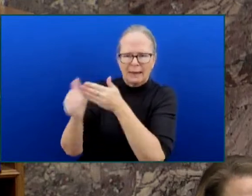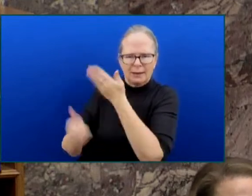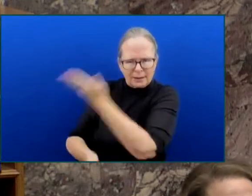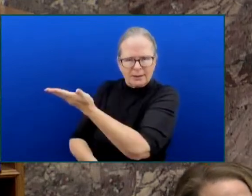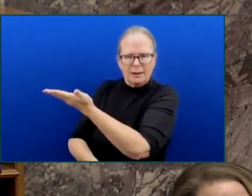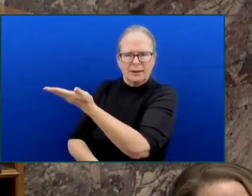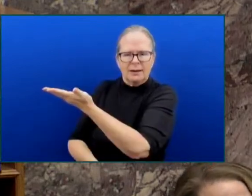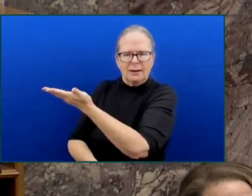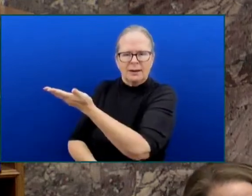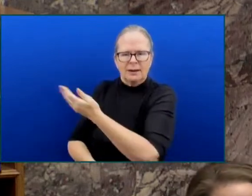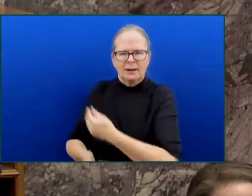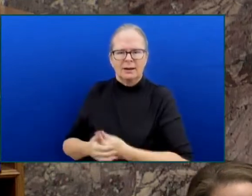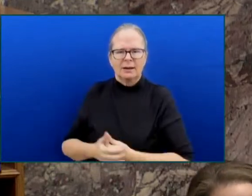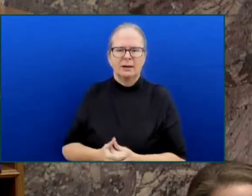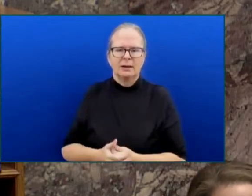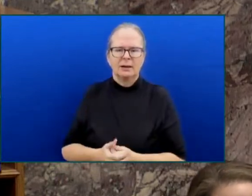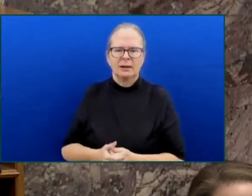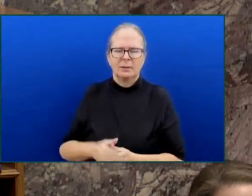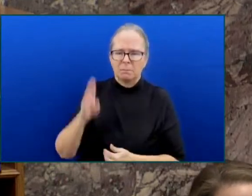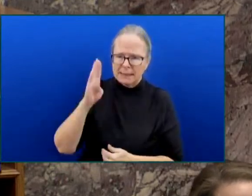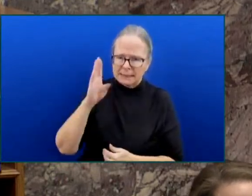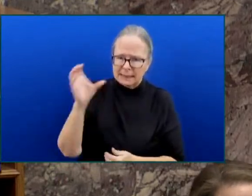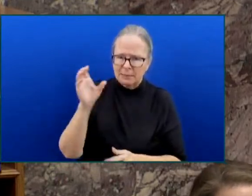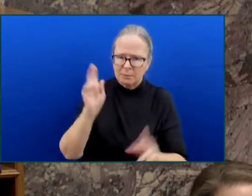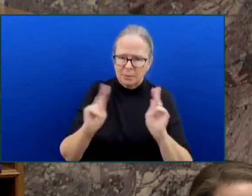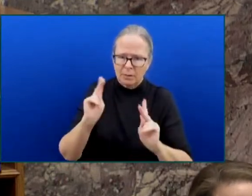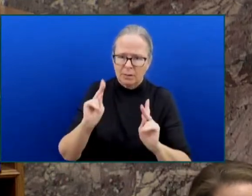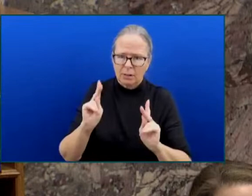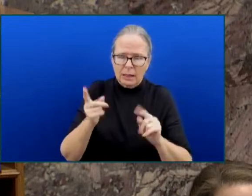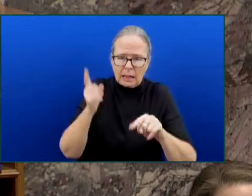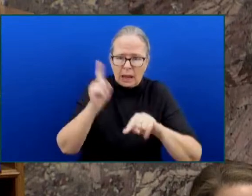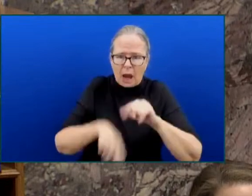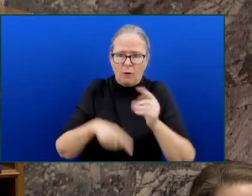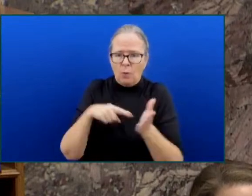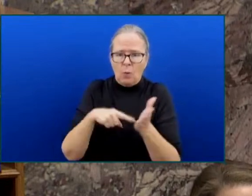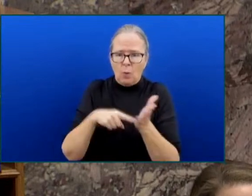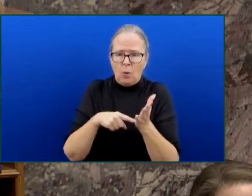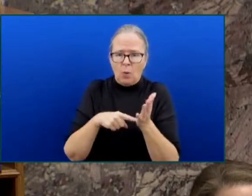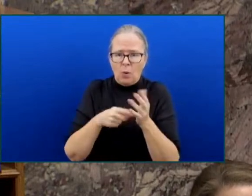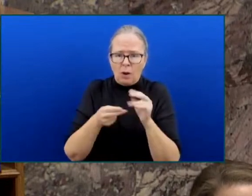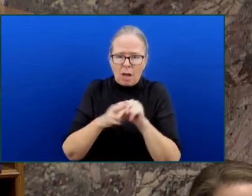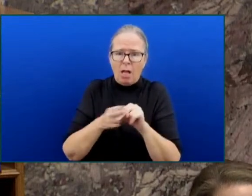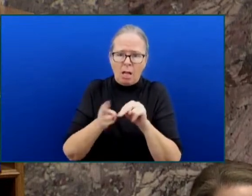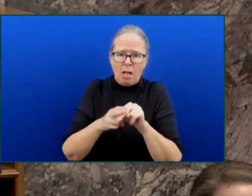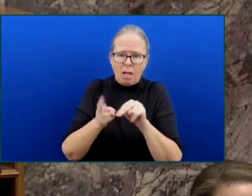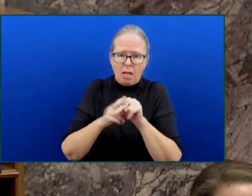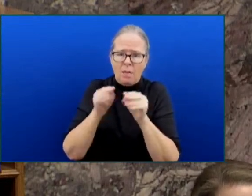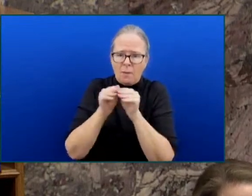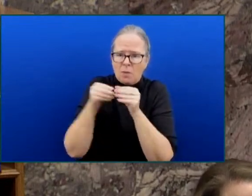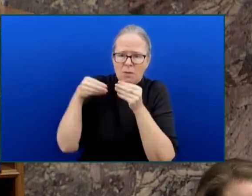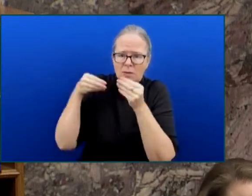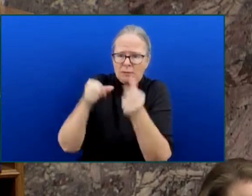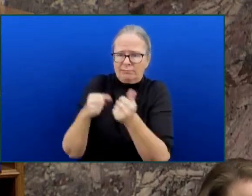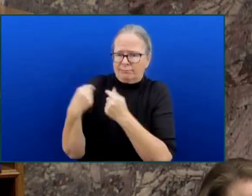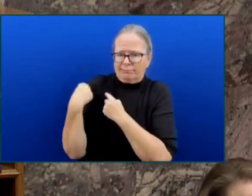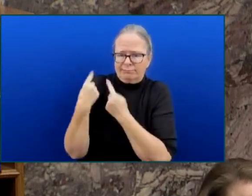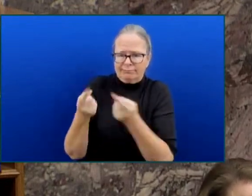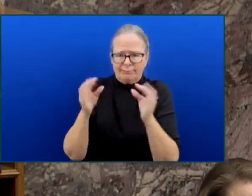British Columbians cannot afford to pay even more in the midst of a cost of living crisis. And